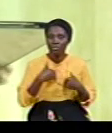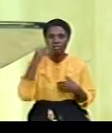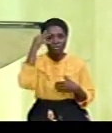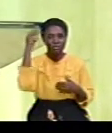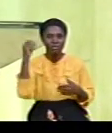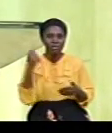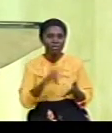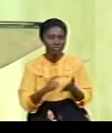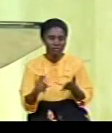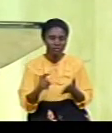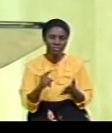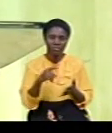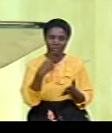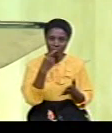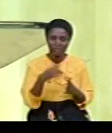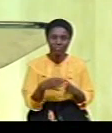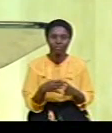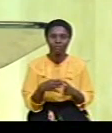there.